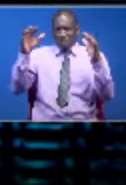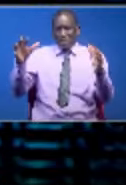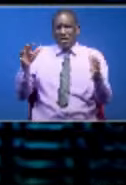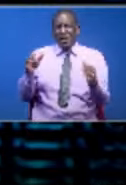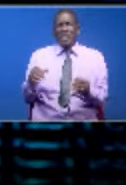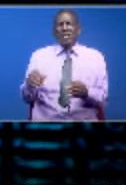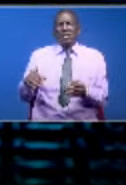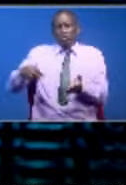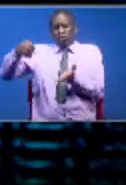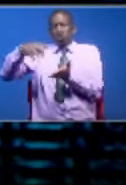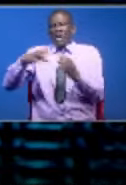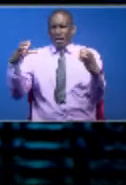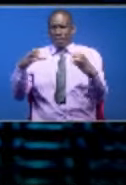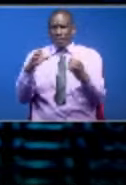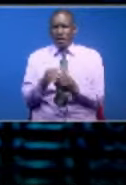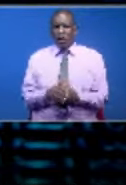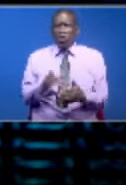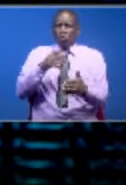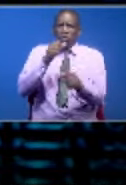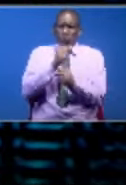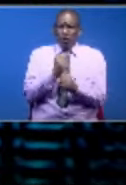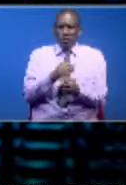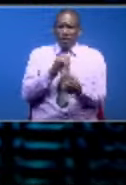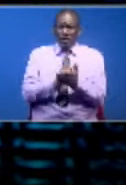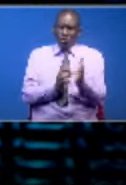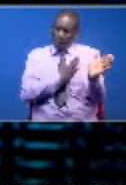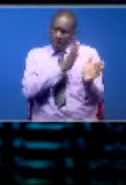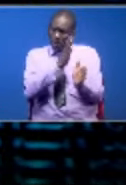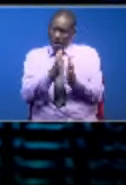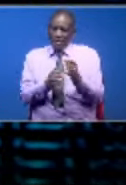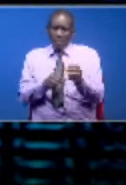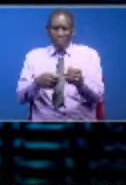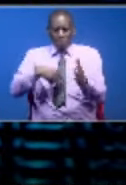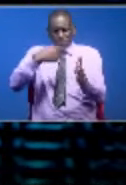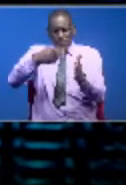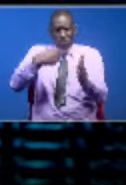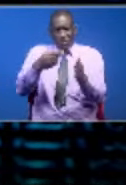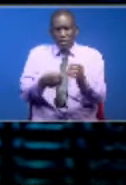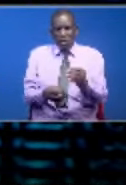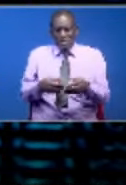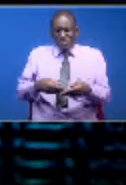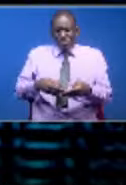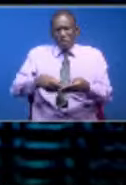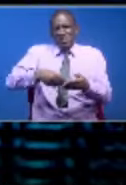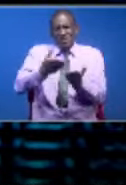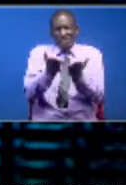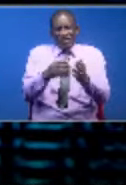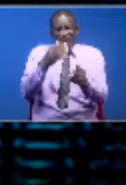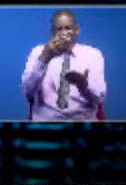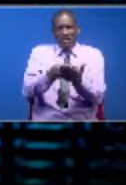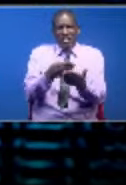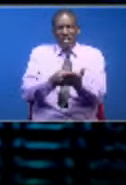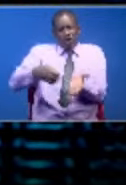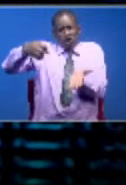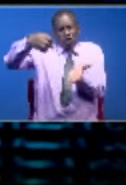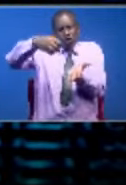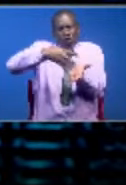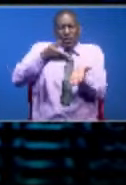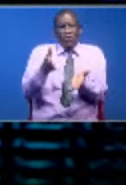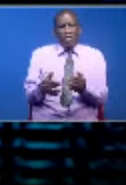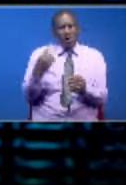company. So what we do is that we design, manufacture, distribute, service, and finance solar products for